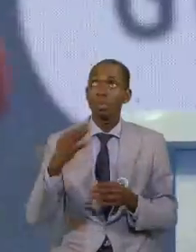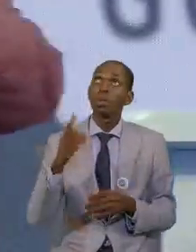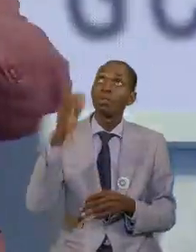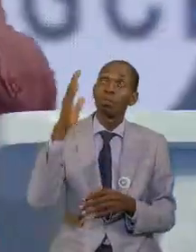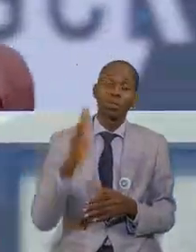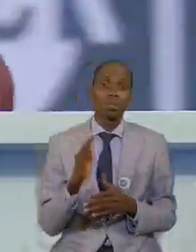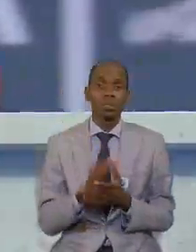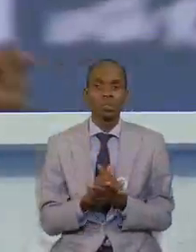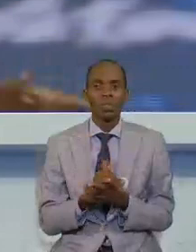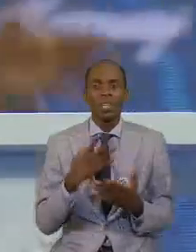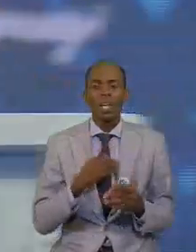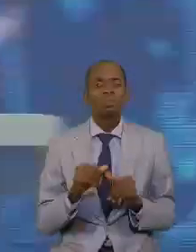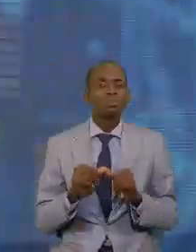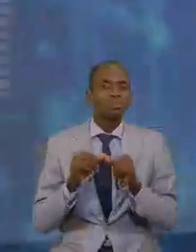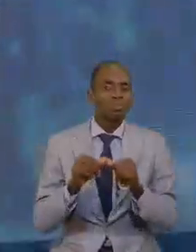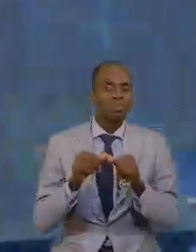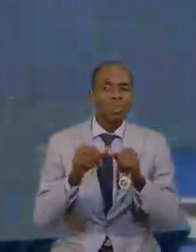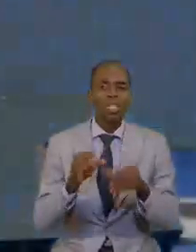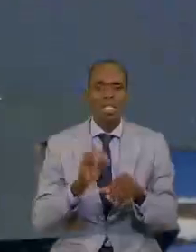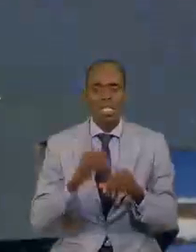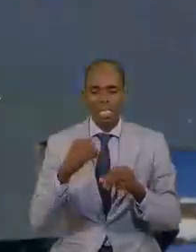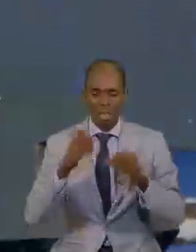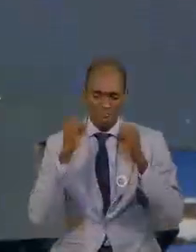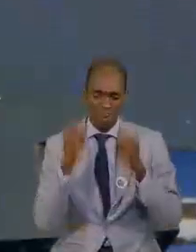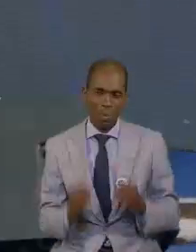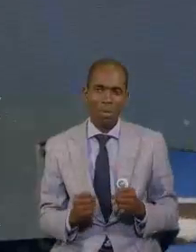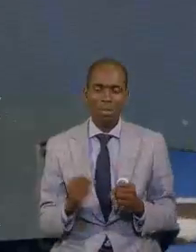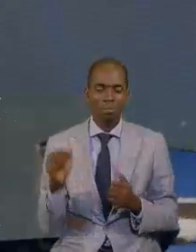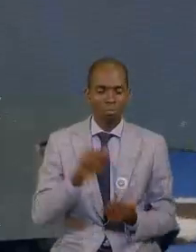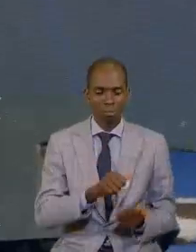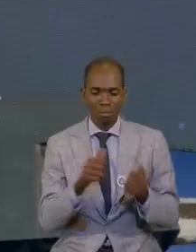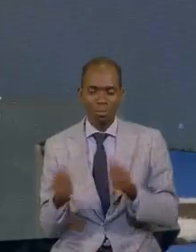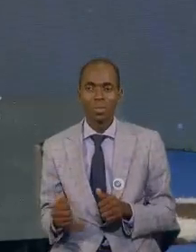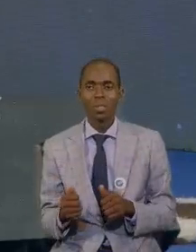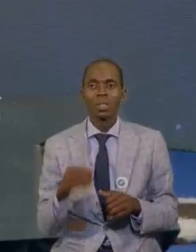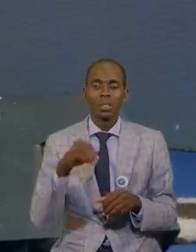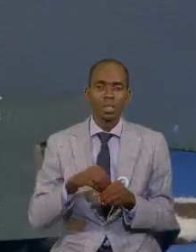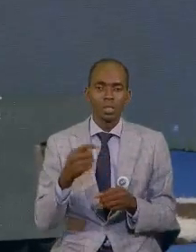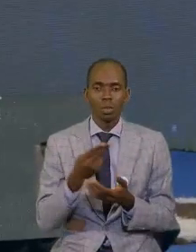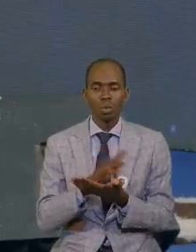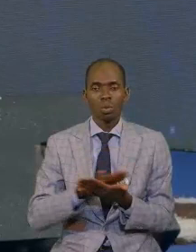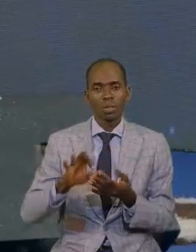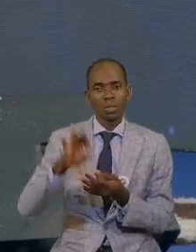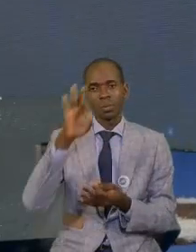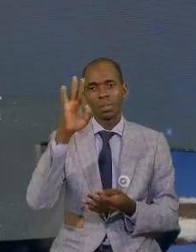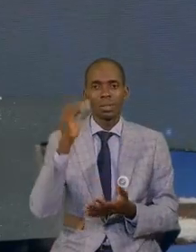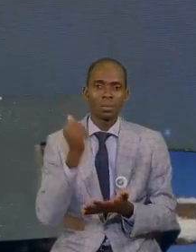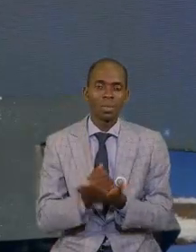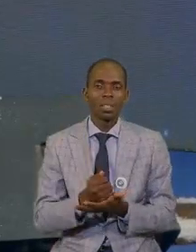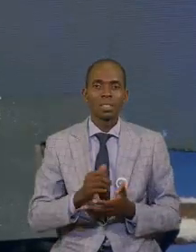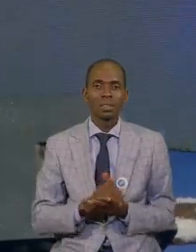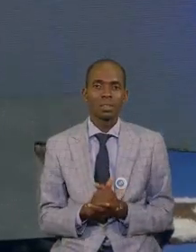On and on in the power, baptism, immersion in the Holy Ghost.